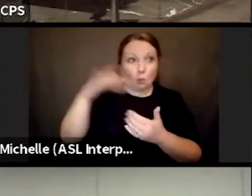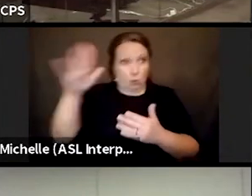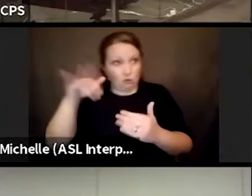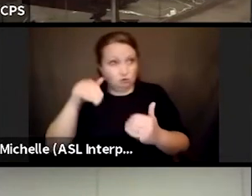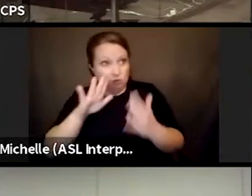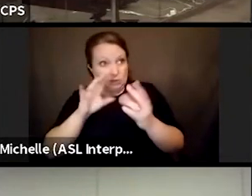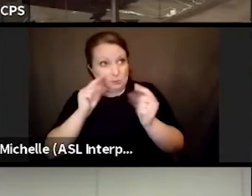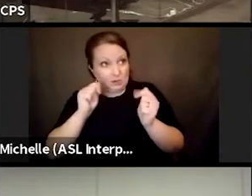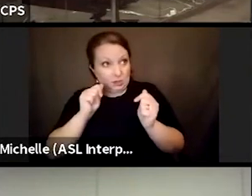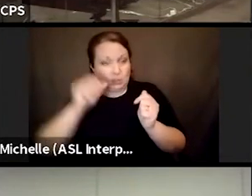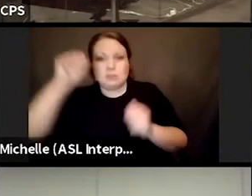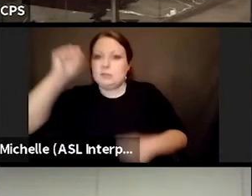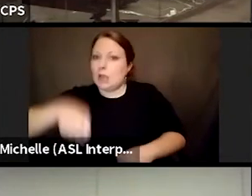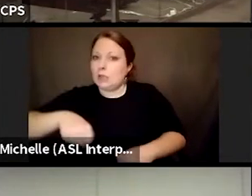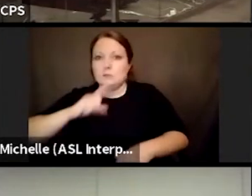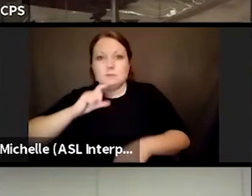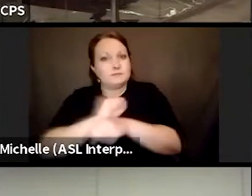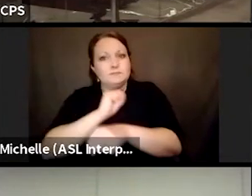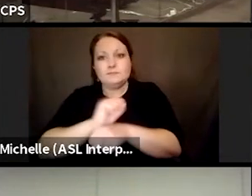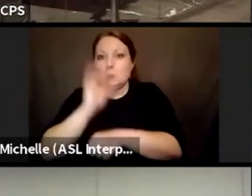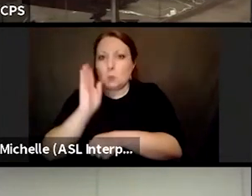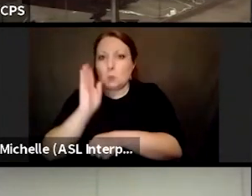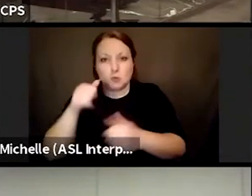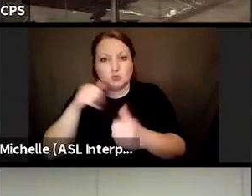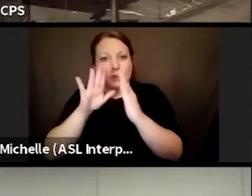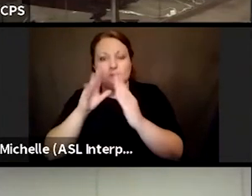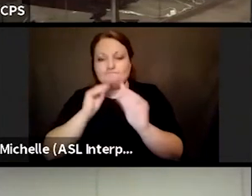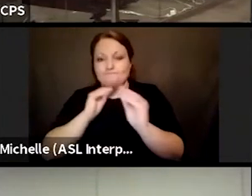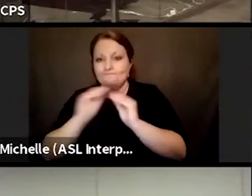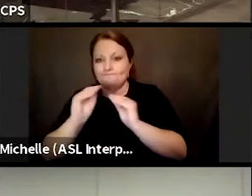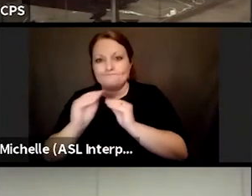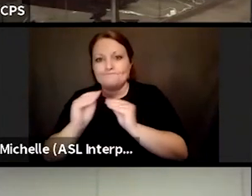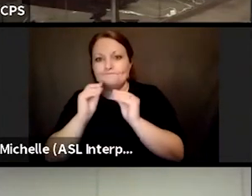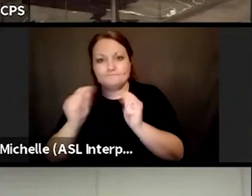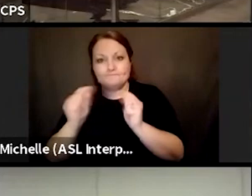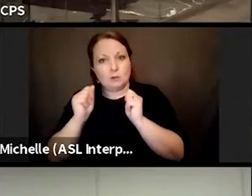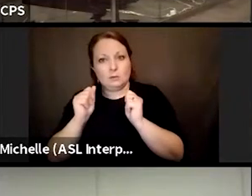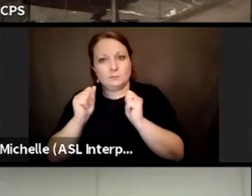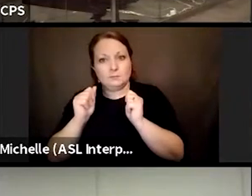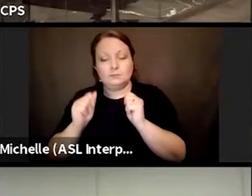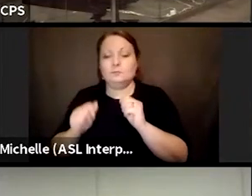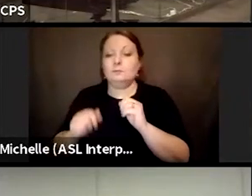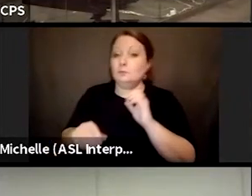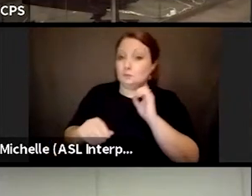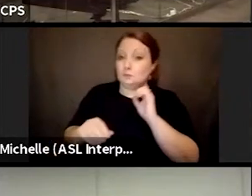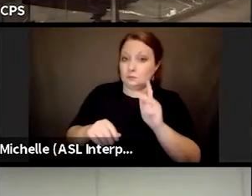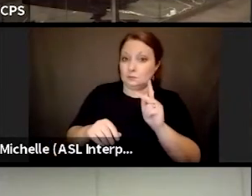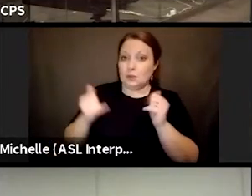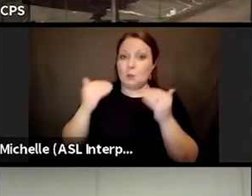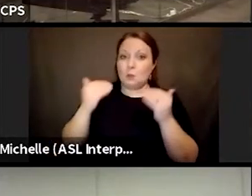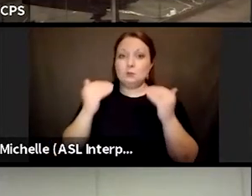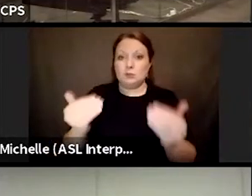immediately. Absolutely. Thank you. Okay, let's proceed with Thank you.